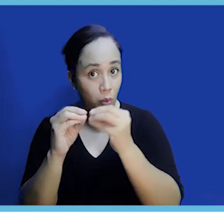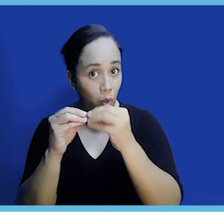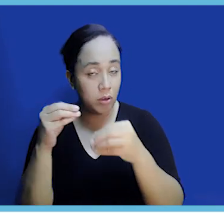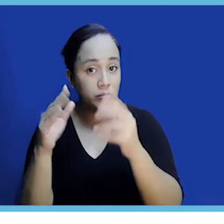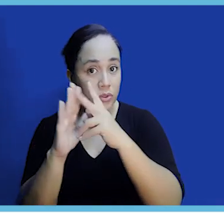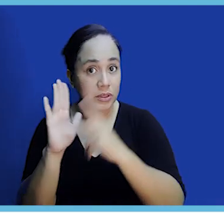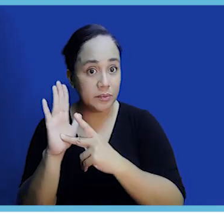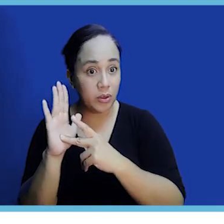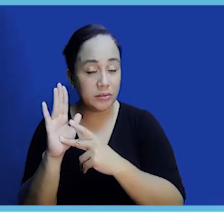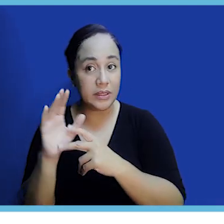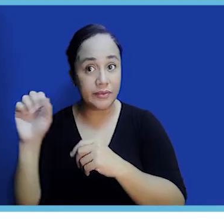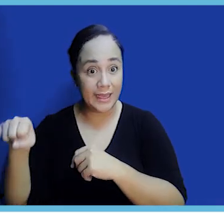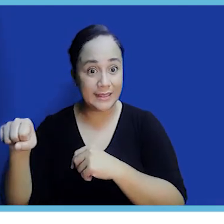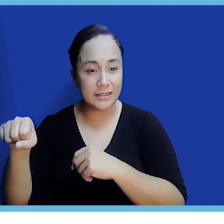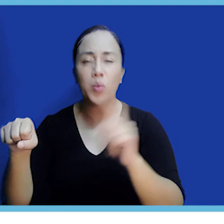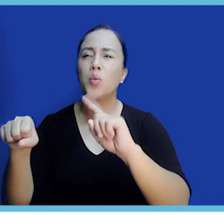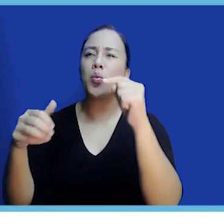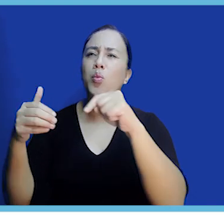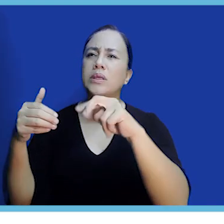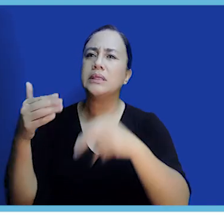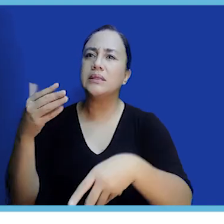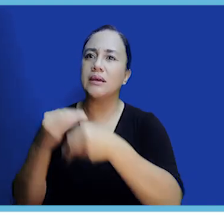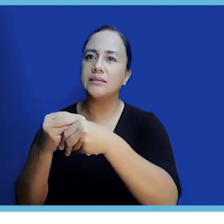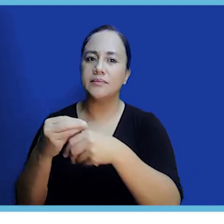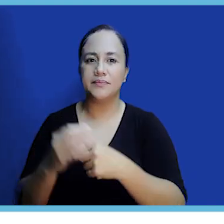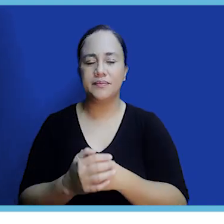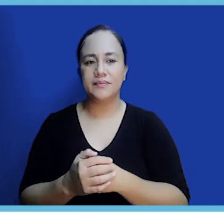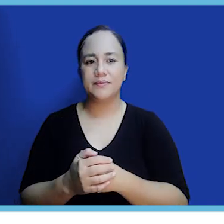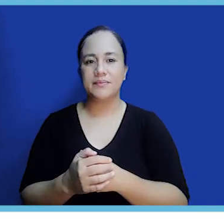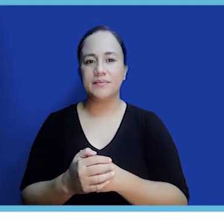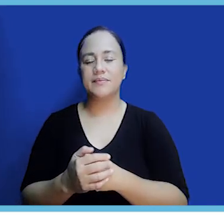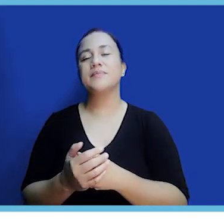still add other principles to it? If yes, what are they?